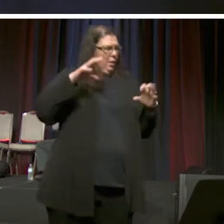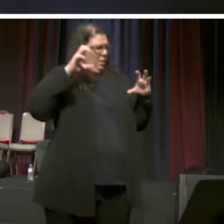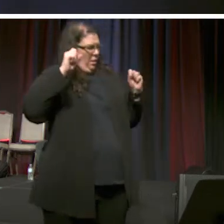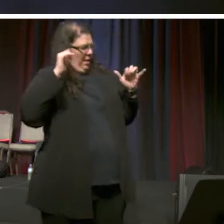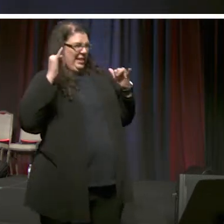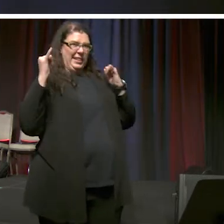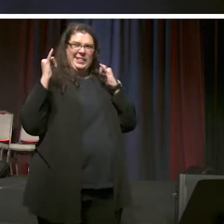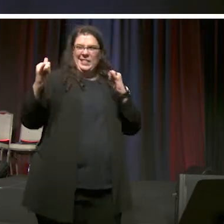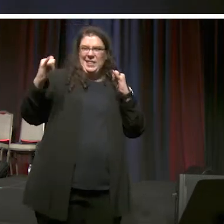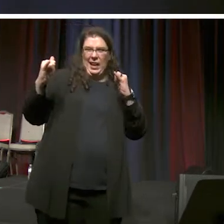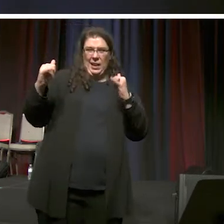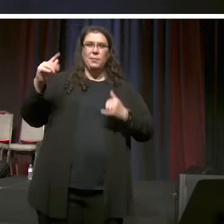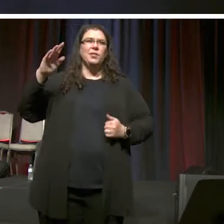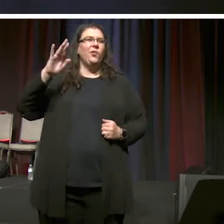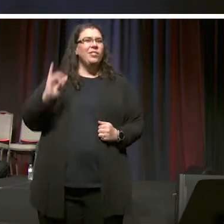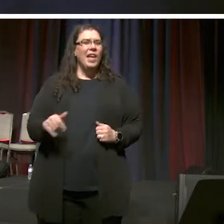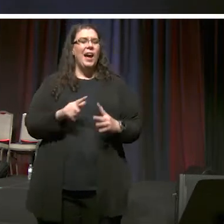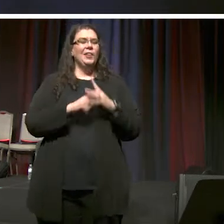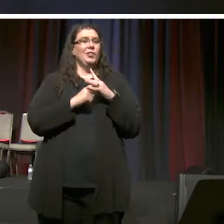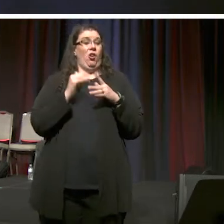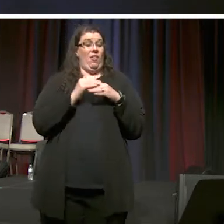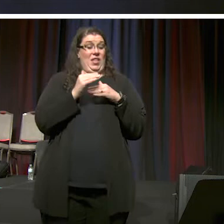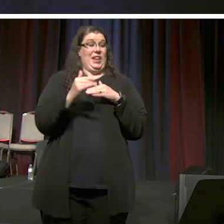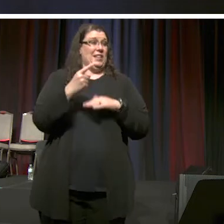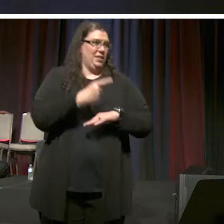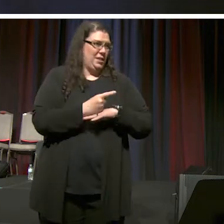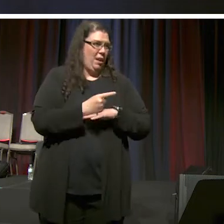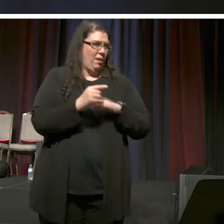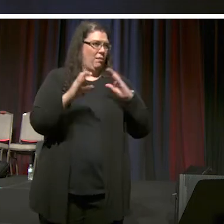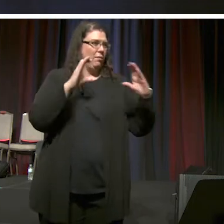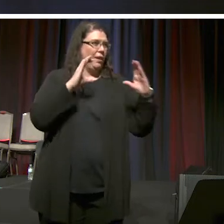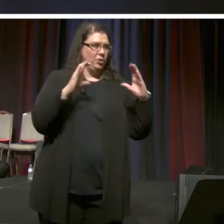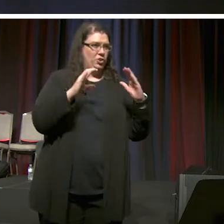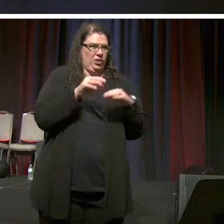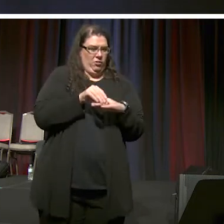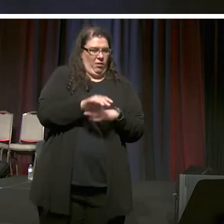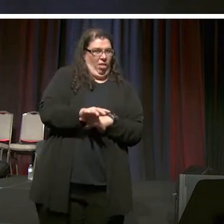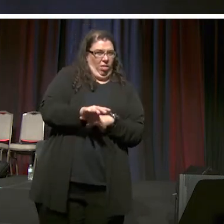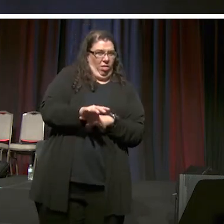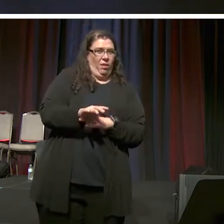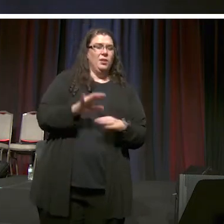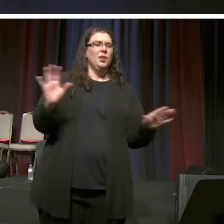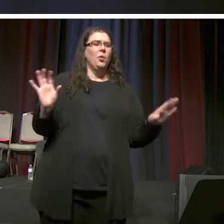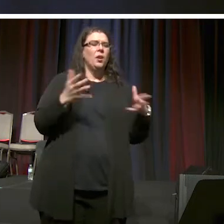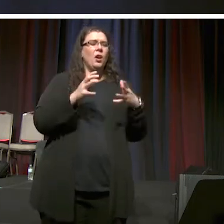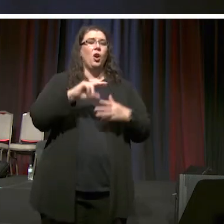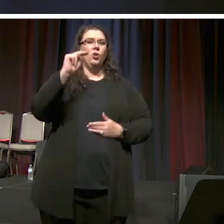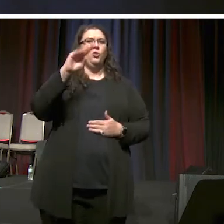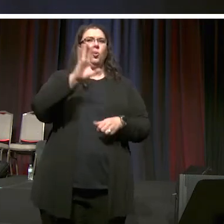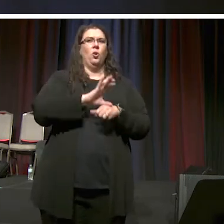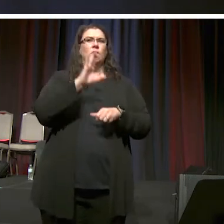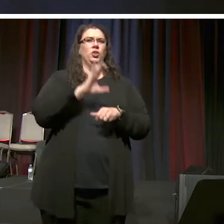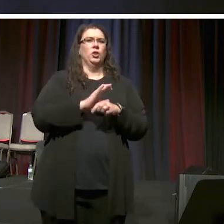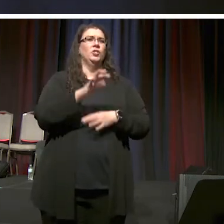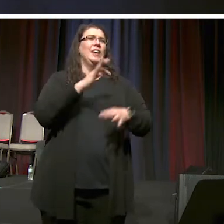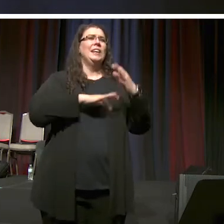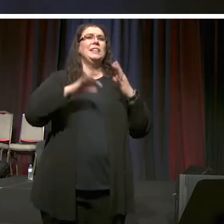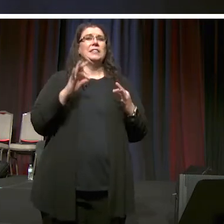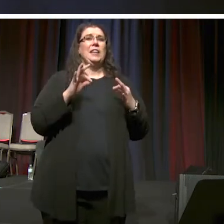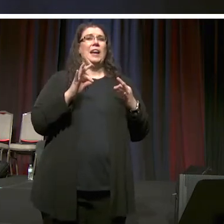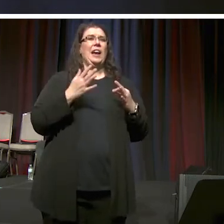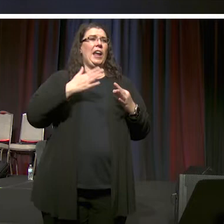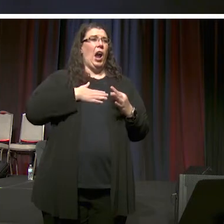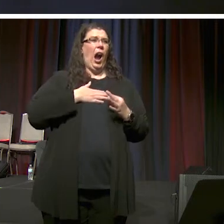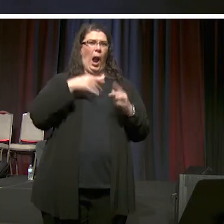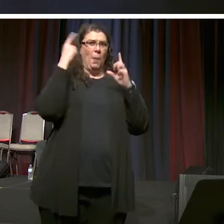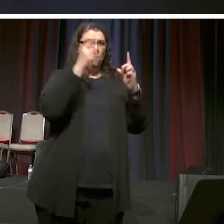conversations then changed the nature of our conversation the next day. When we got together at North Church, instead of just rehearsing our talking points,